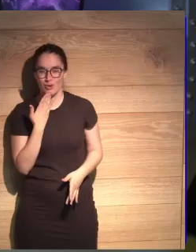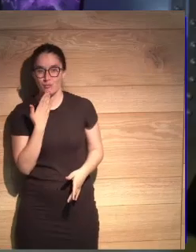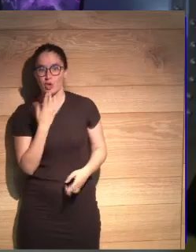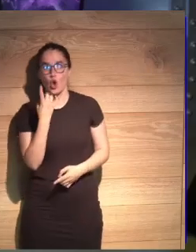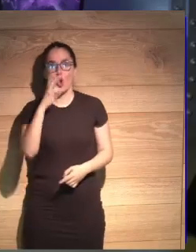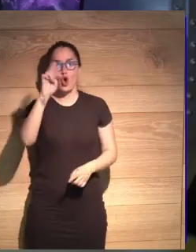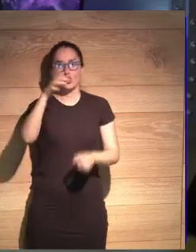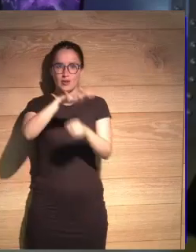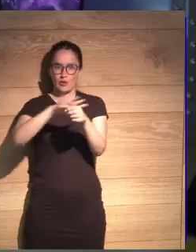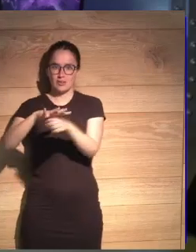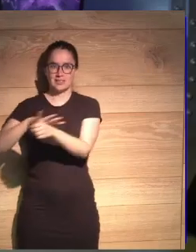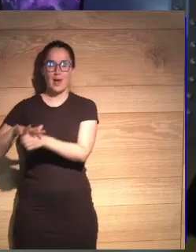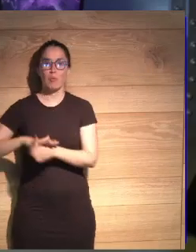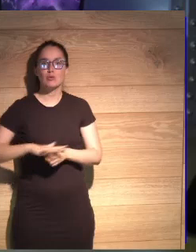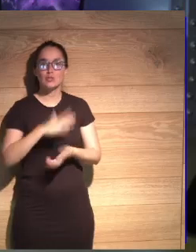is health.